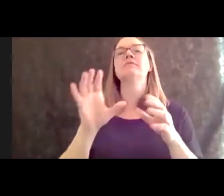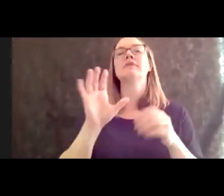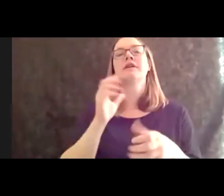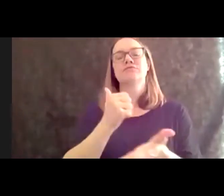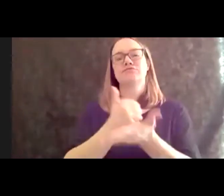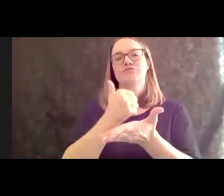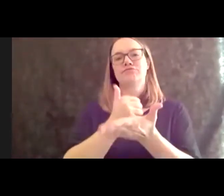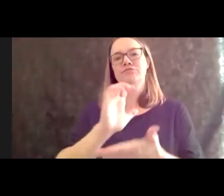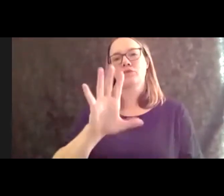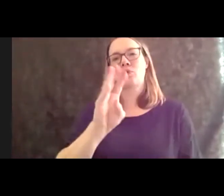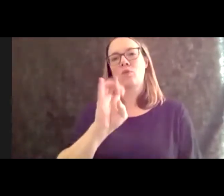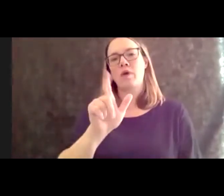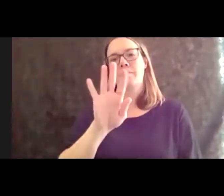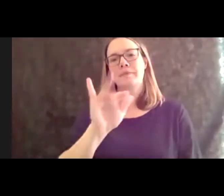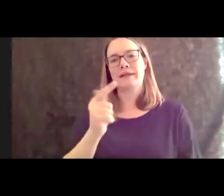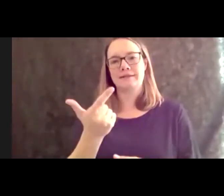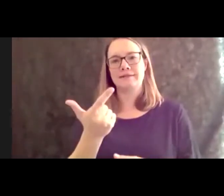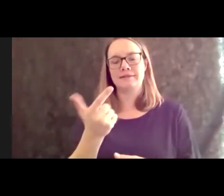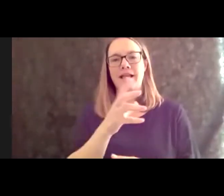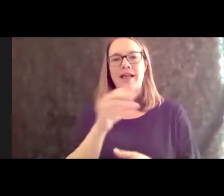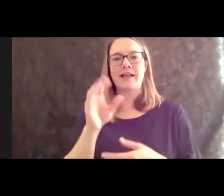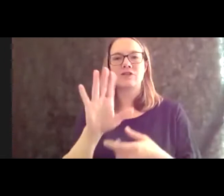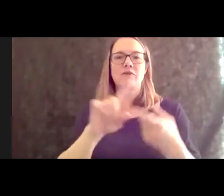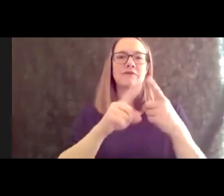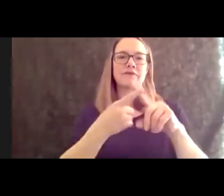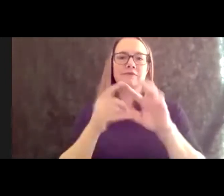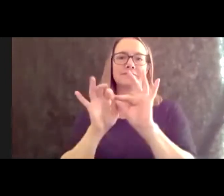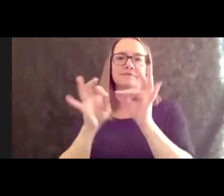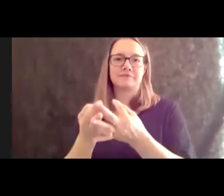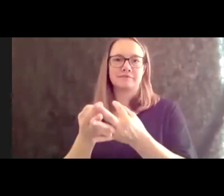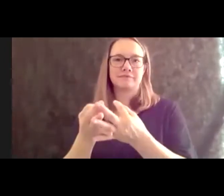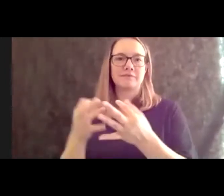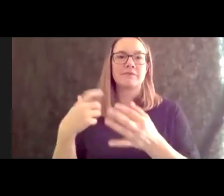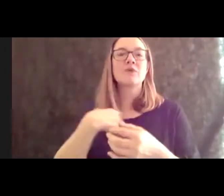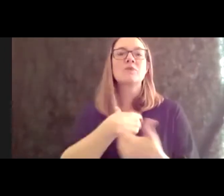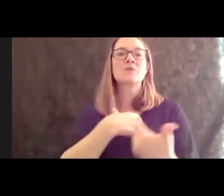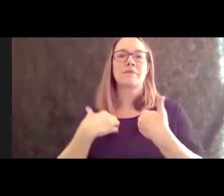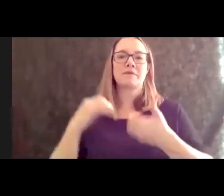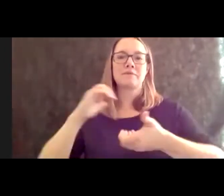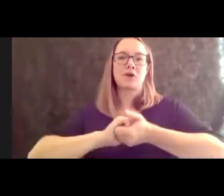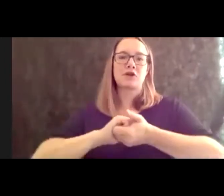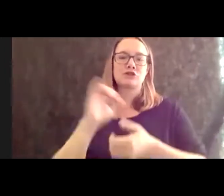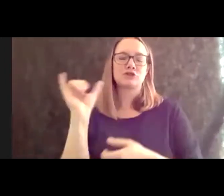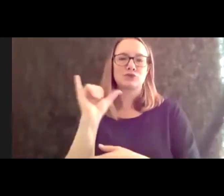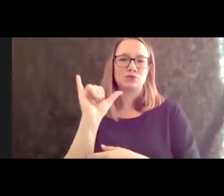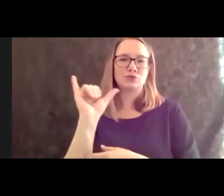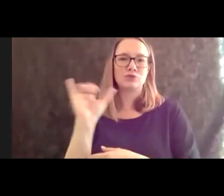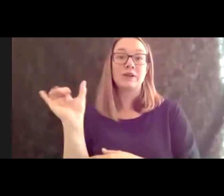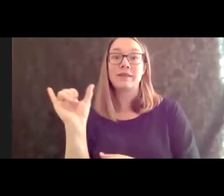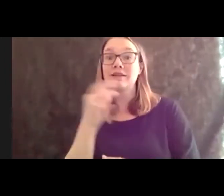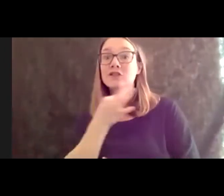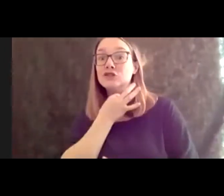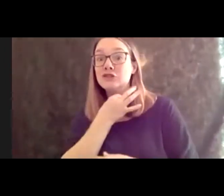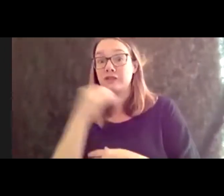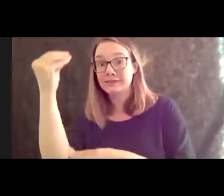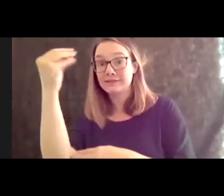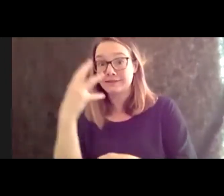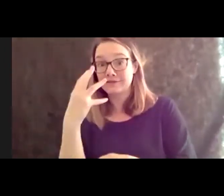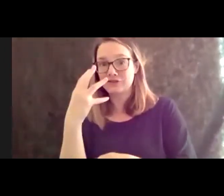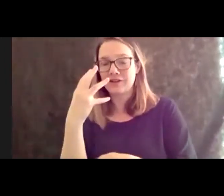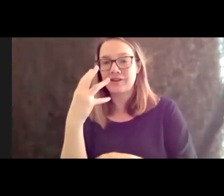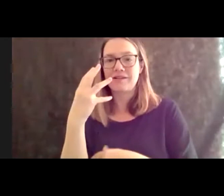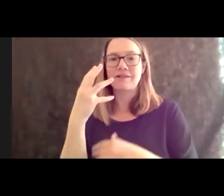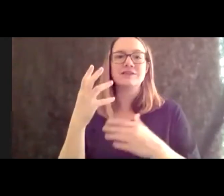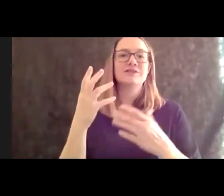the people around you. We also look to partners like Curious Sunshine to help us in bringing well-being tips and tricks